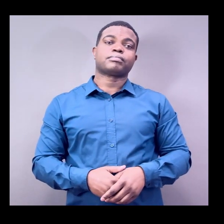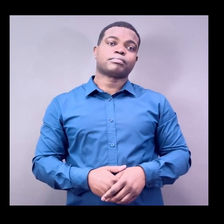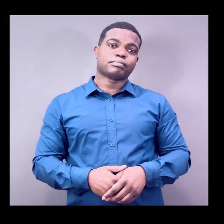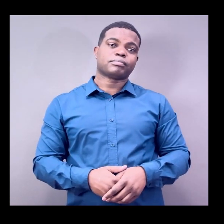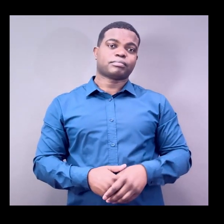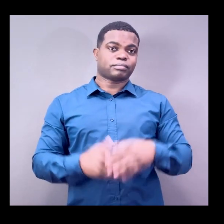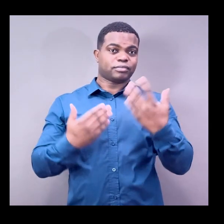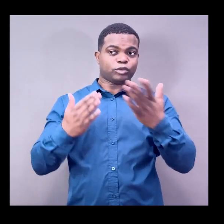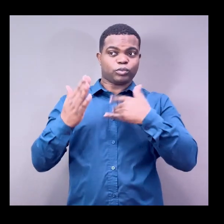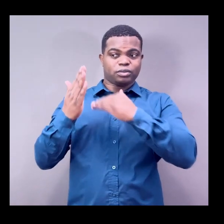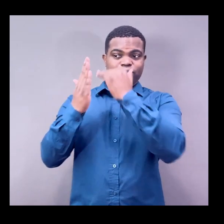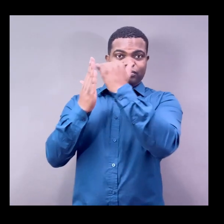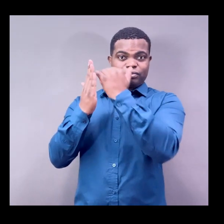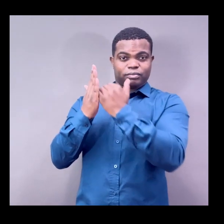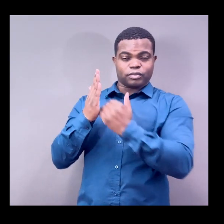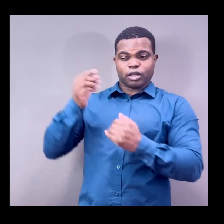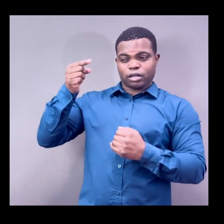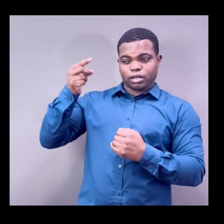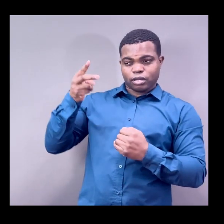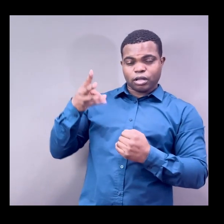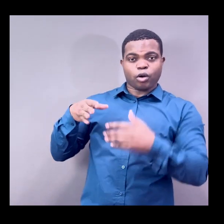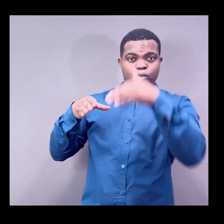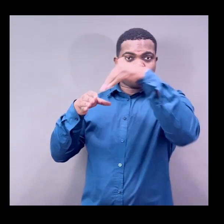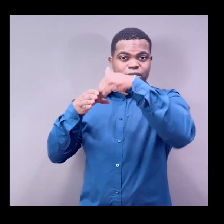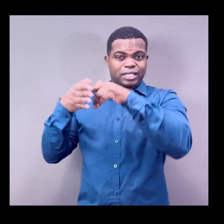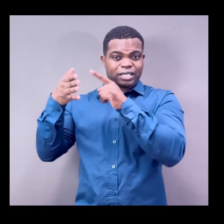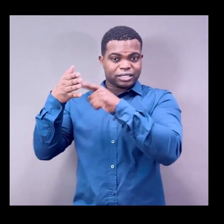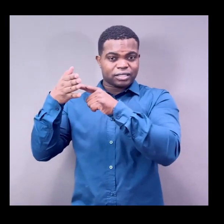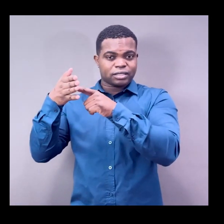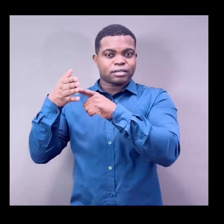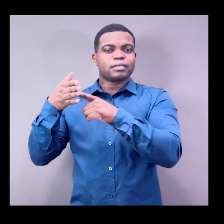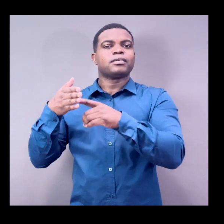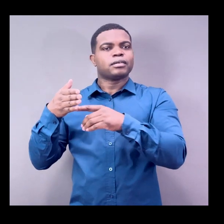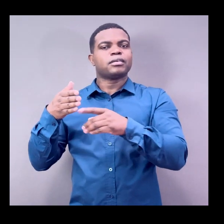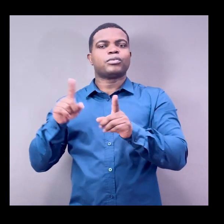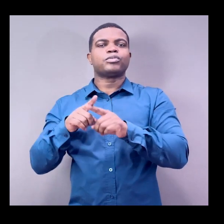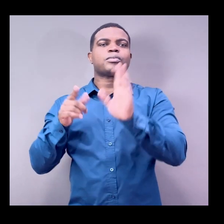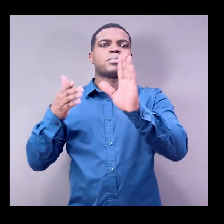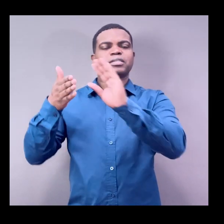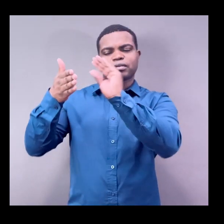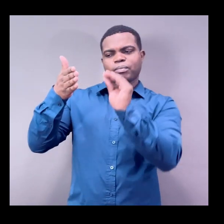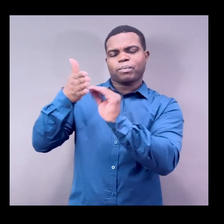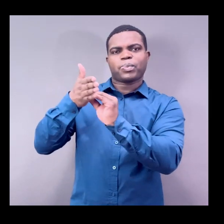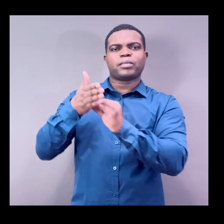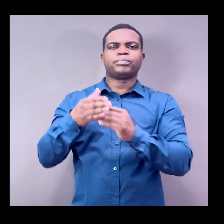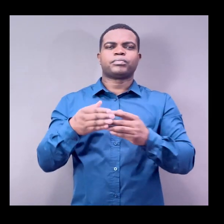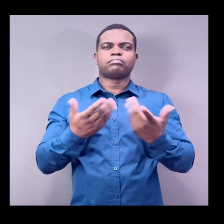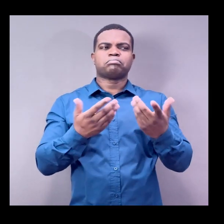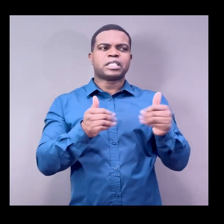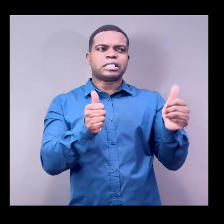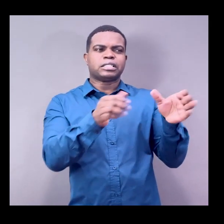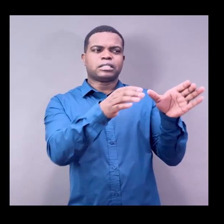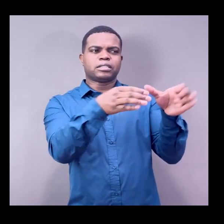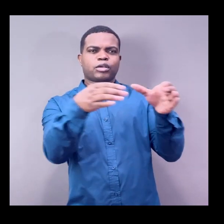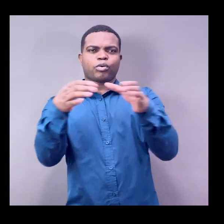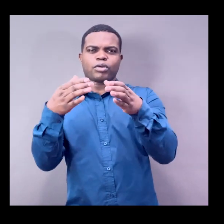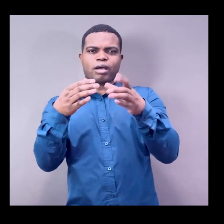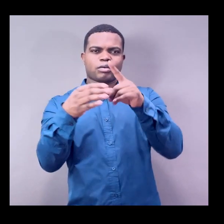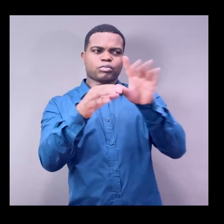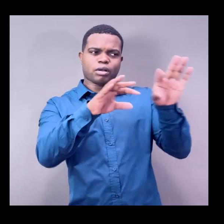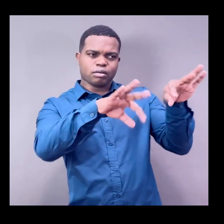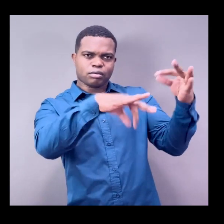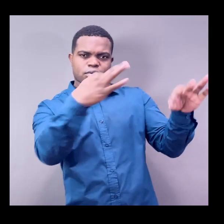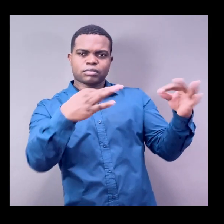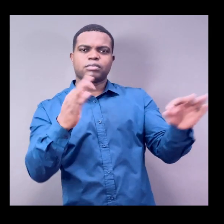So we are still on table of contents. You must have your stakeholder analysis.